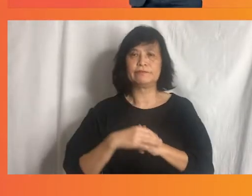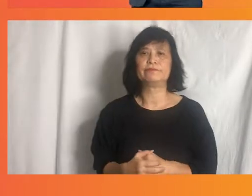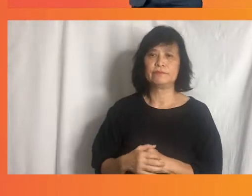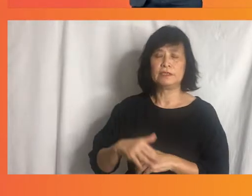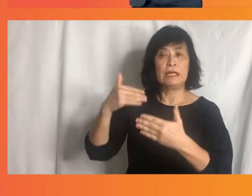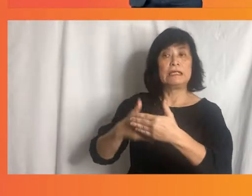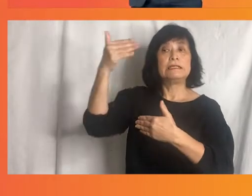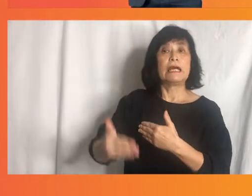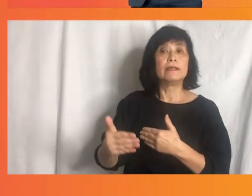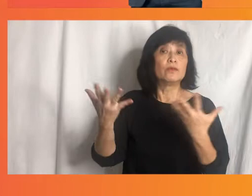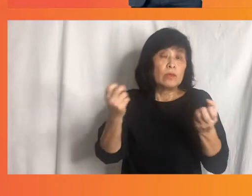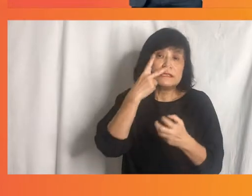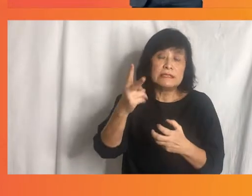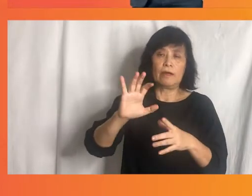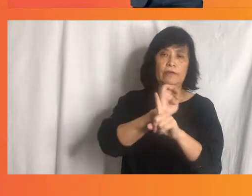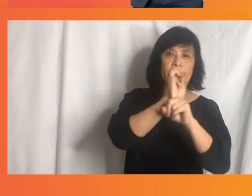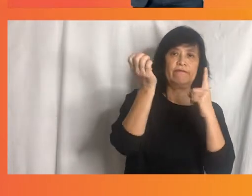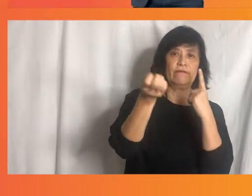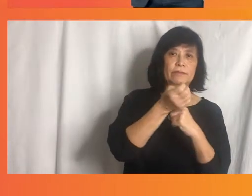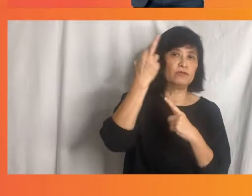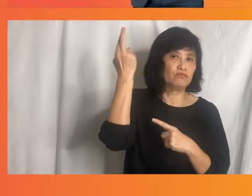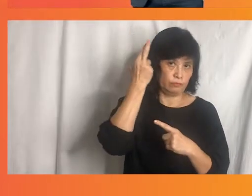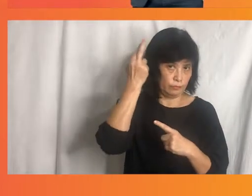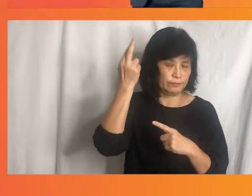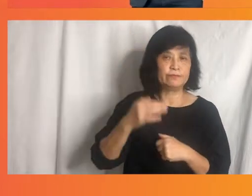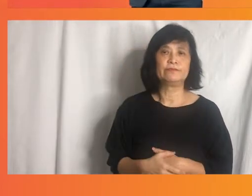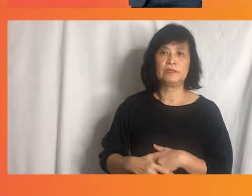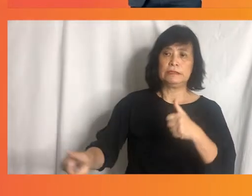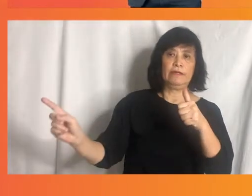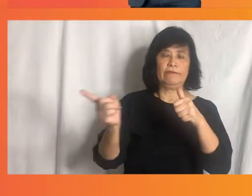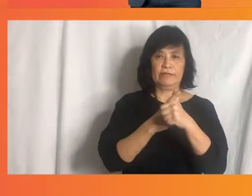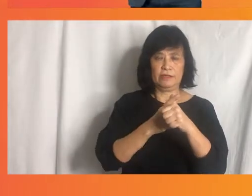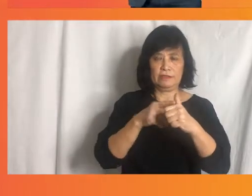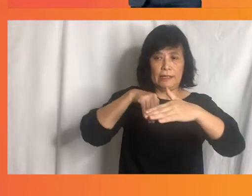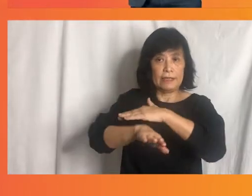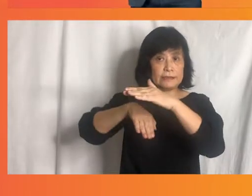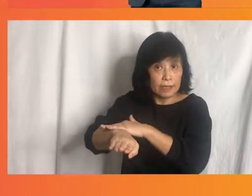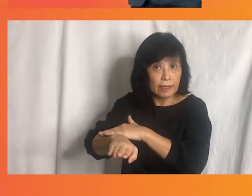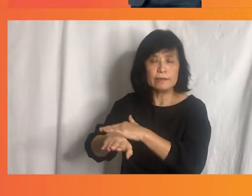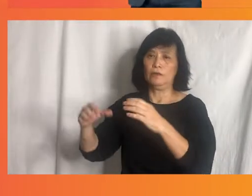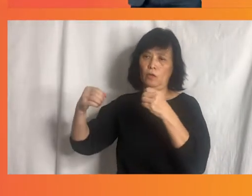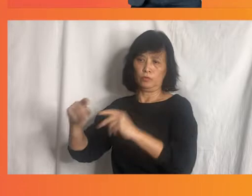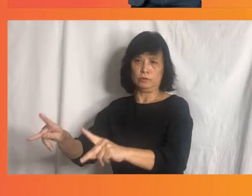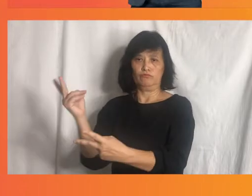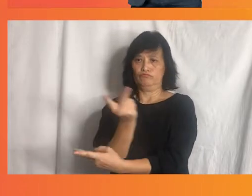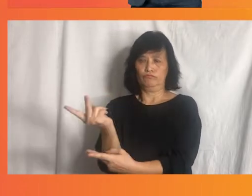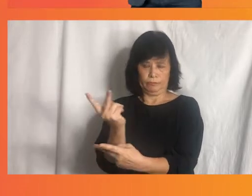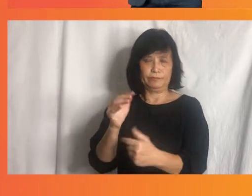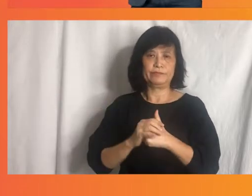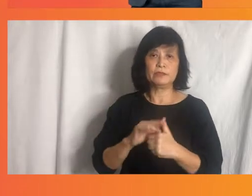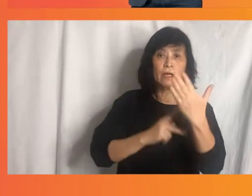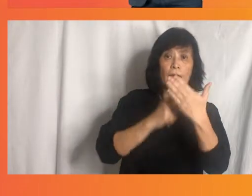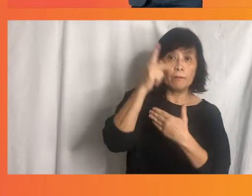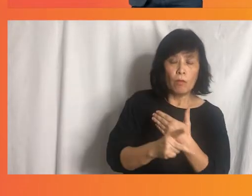Next, we're going to be looking at environmental factors. First is access and opportunities. Programs need